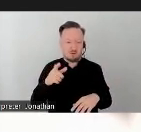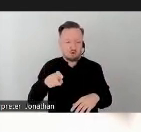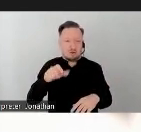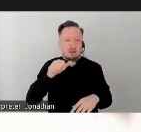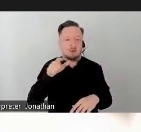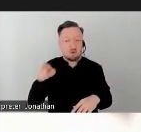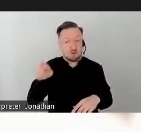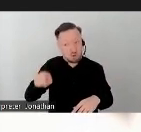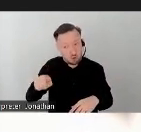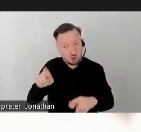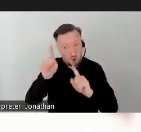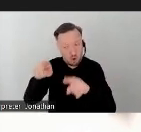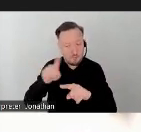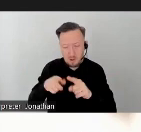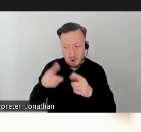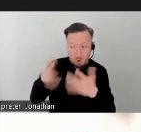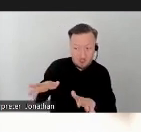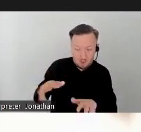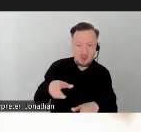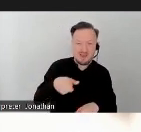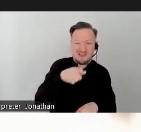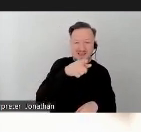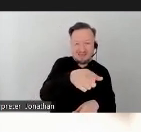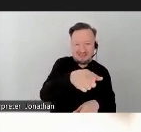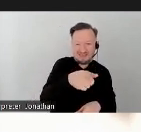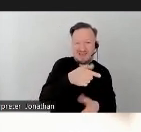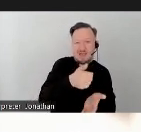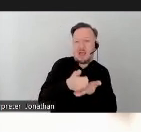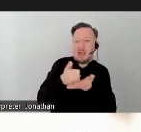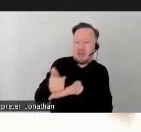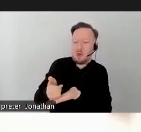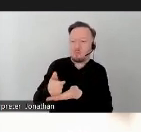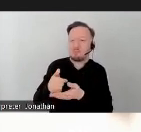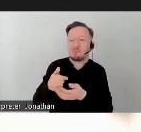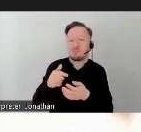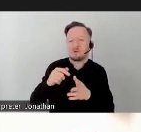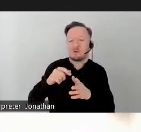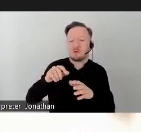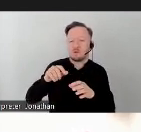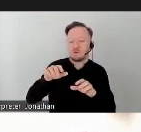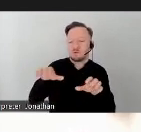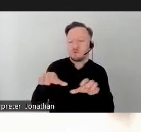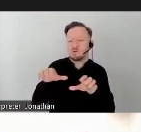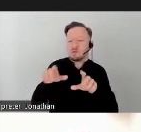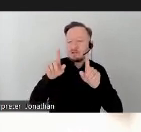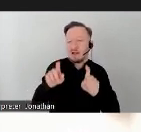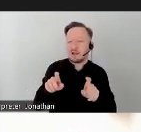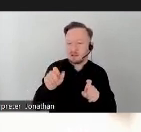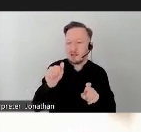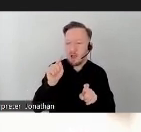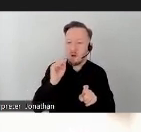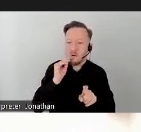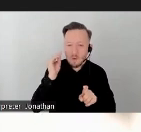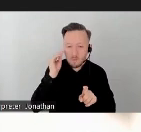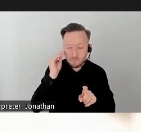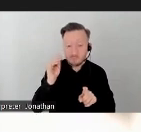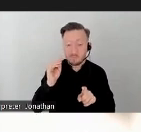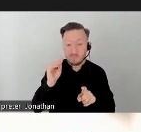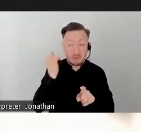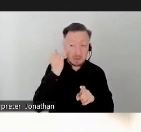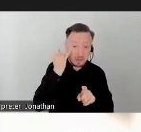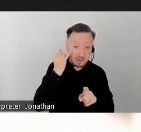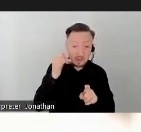this as a part of our plan to at least allow them to go home and take a test. And of course, if something is